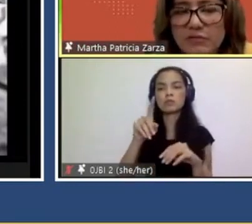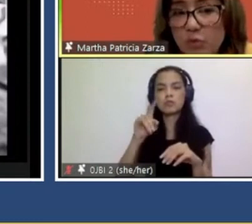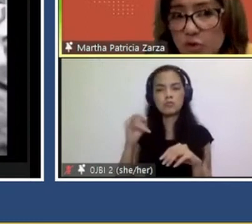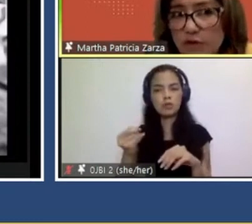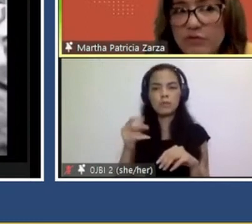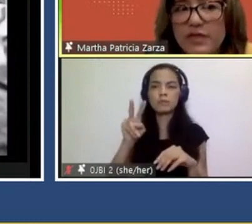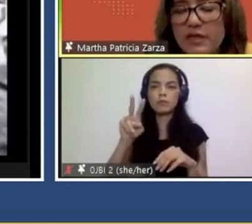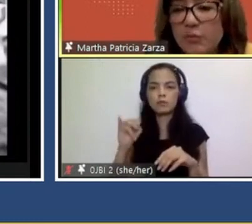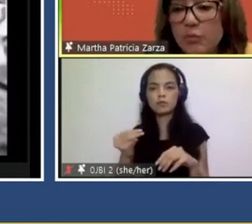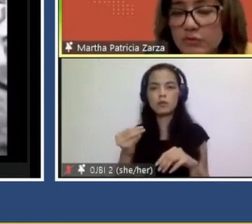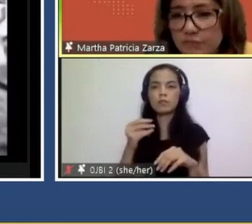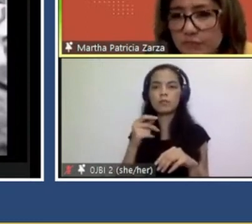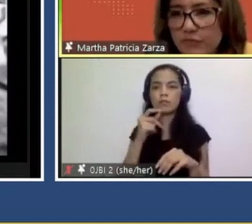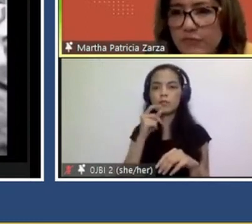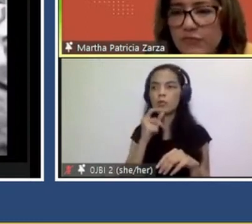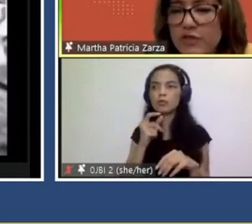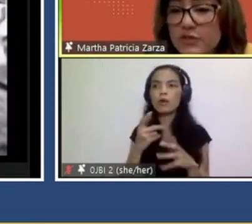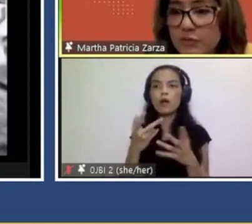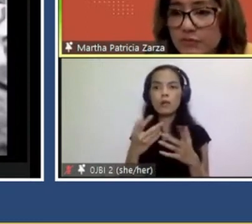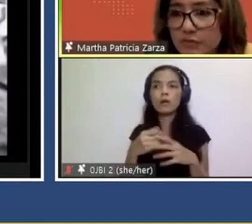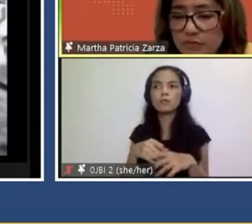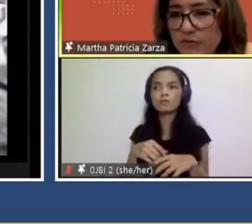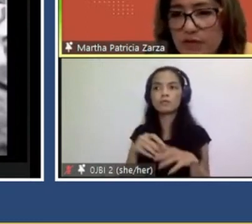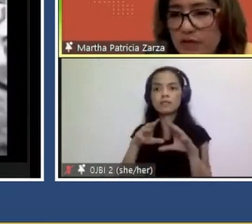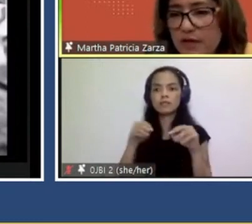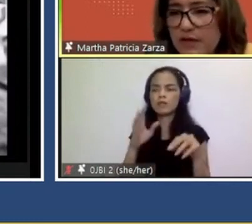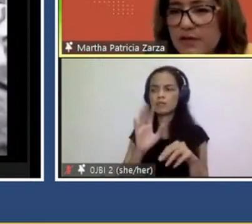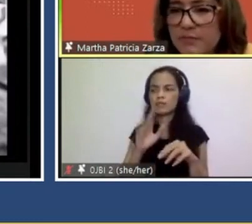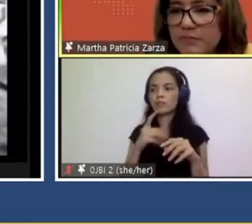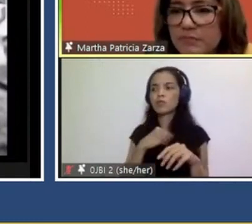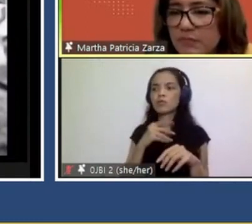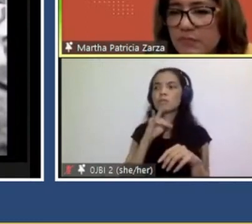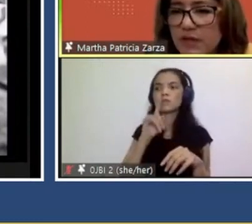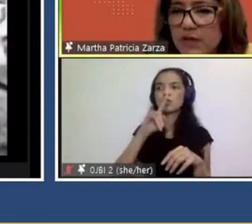the water or the wood for the stove for their